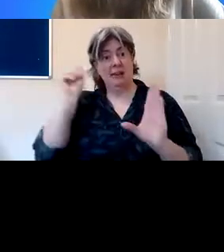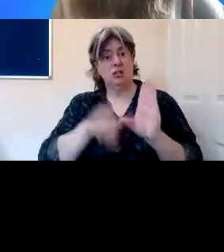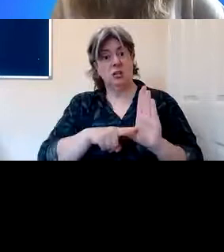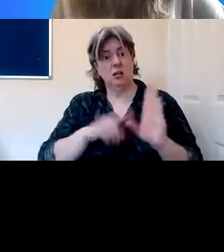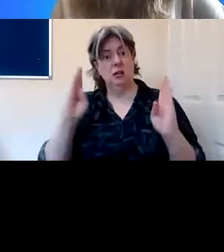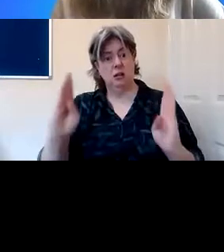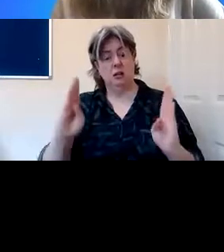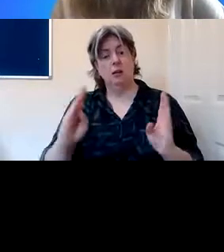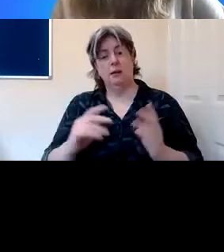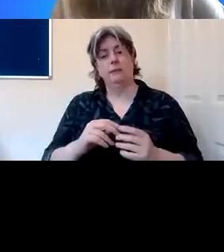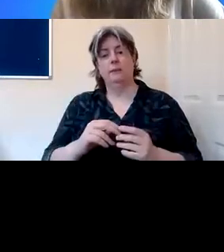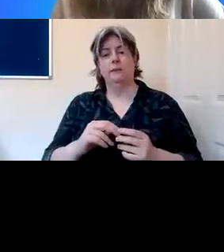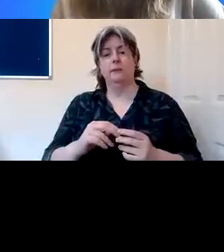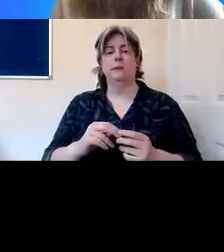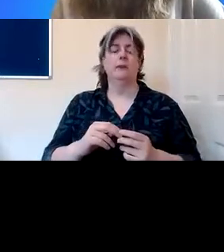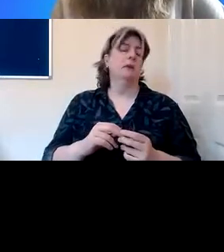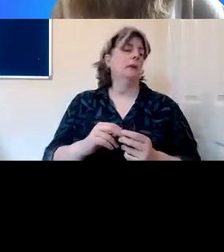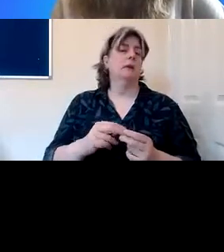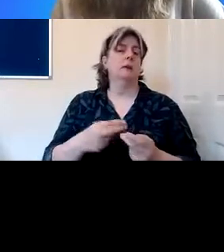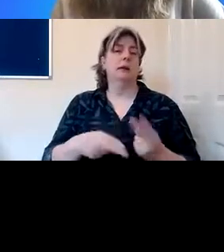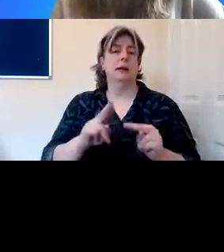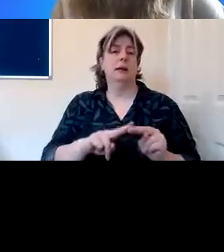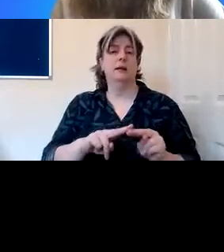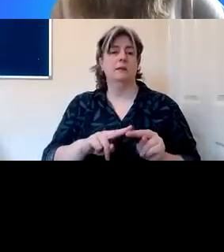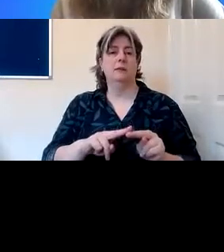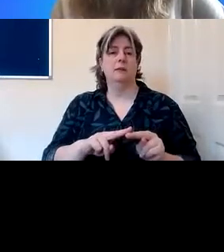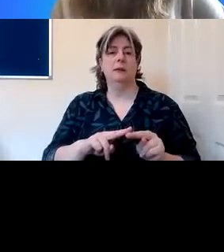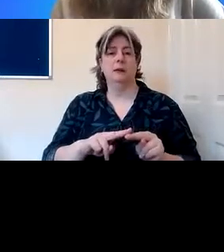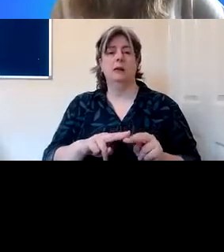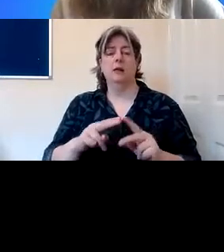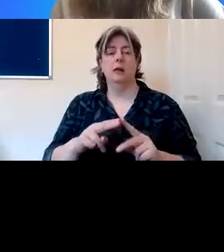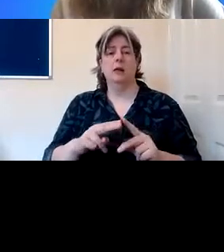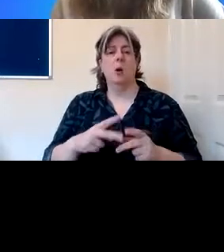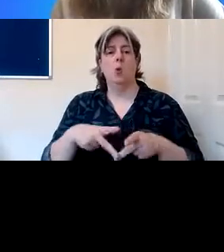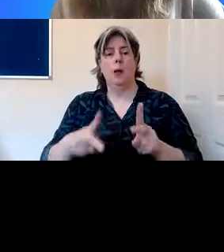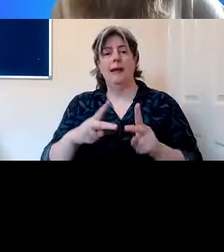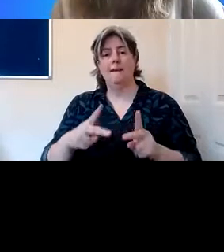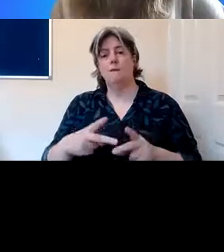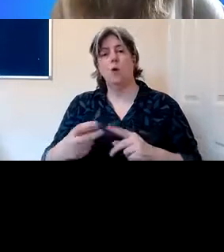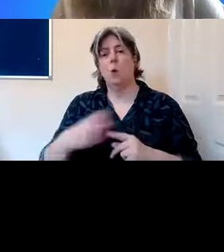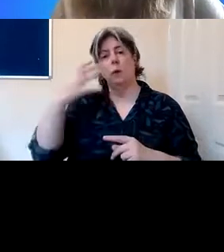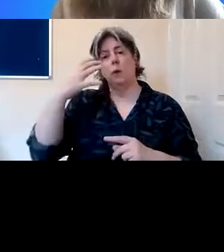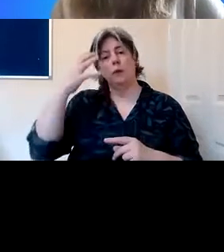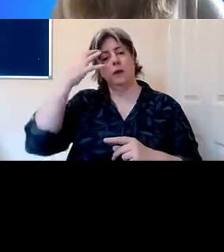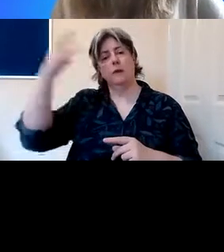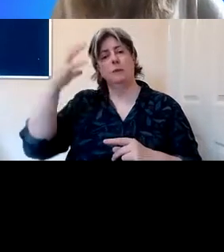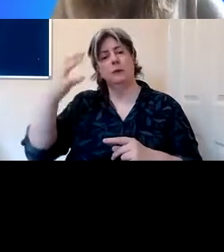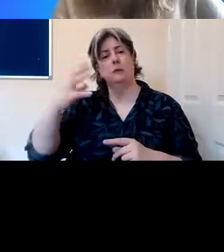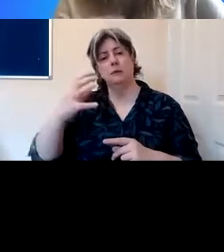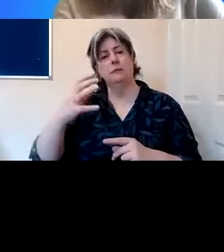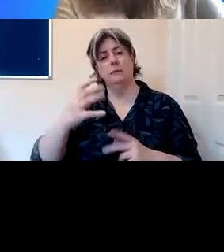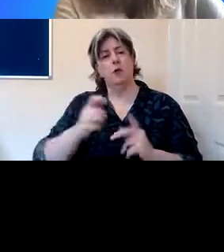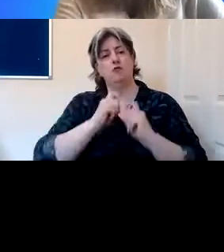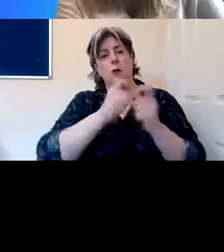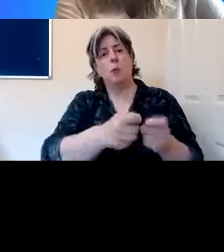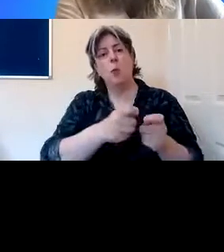can be a way that can be sort of our, as a government, paying back to those who have kept us going throughout this